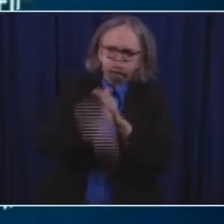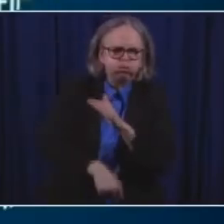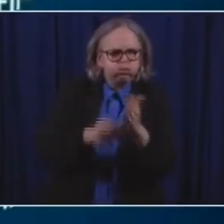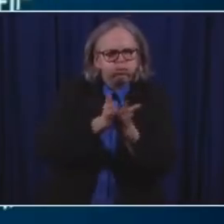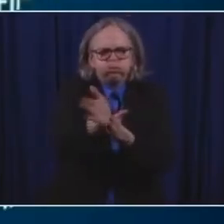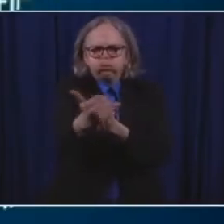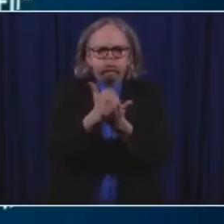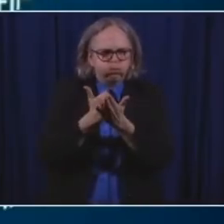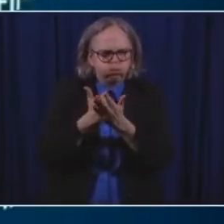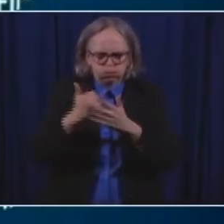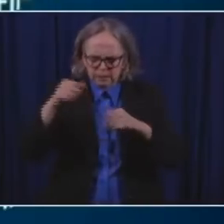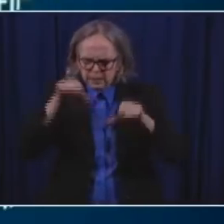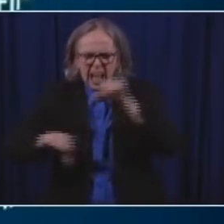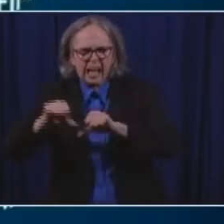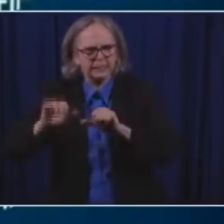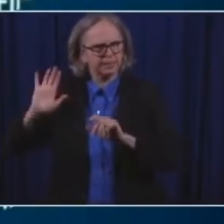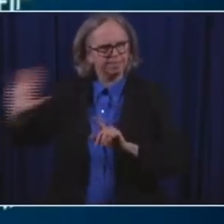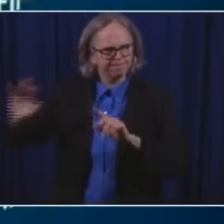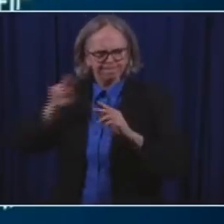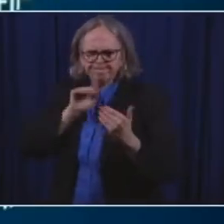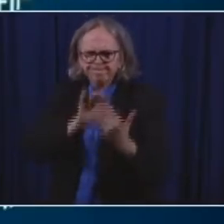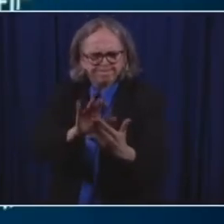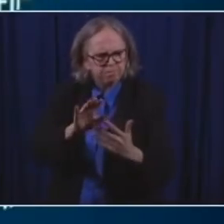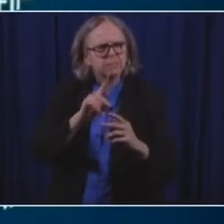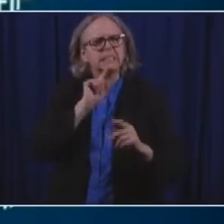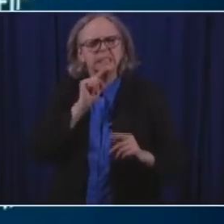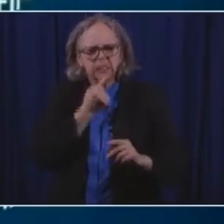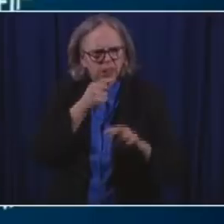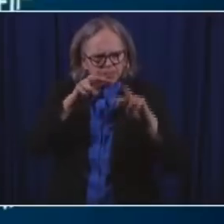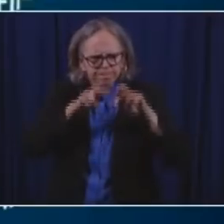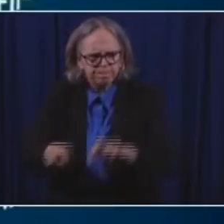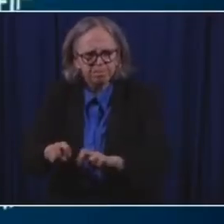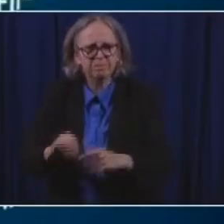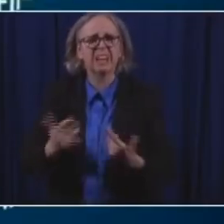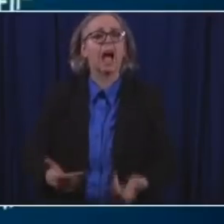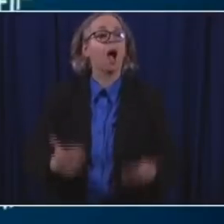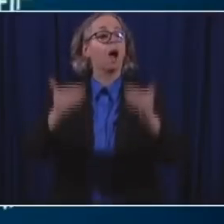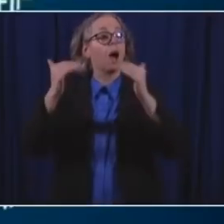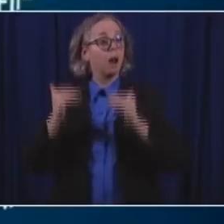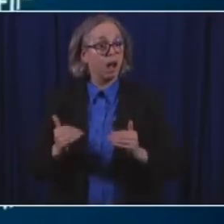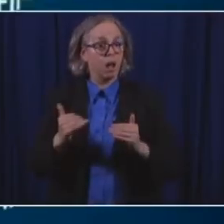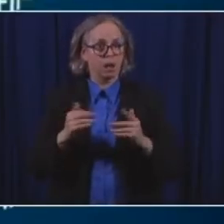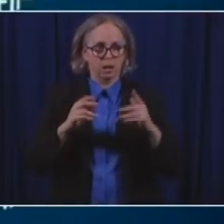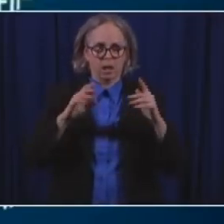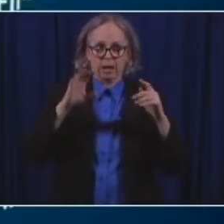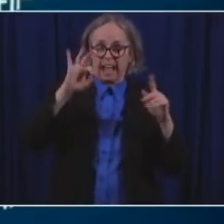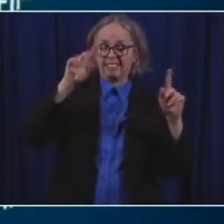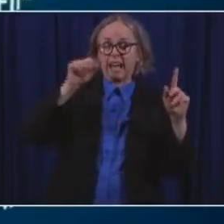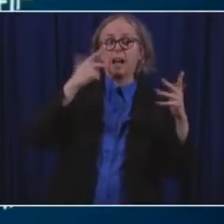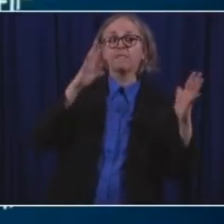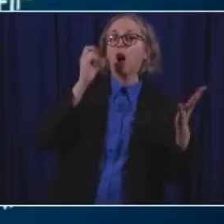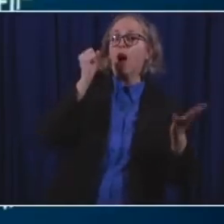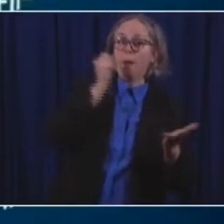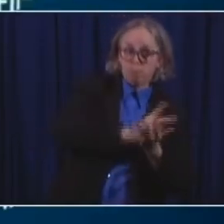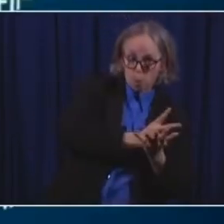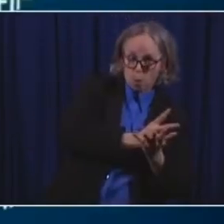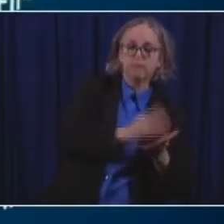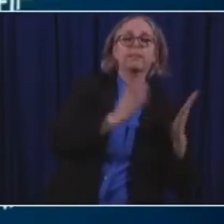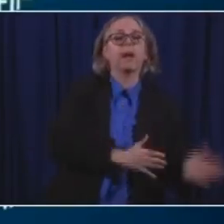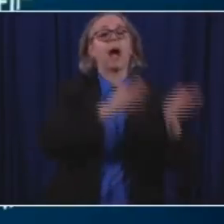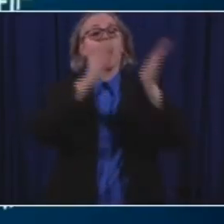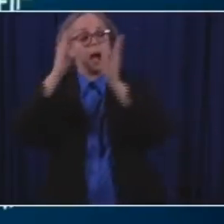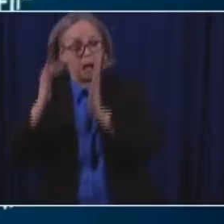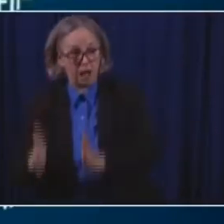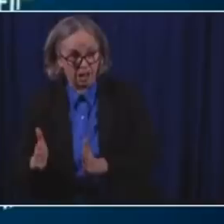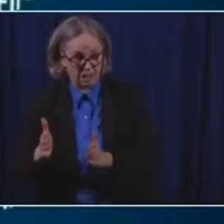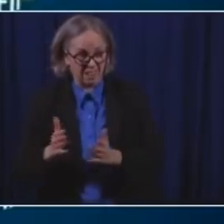be left unturned. Next, after a hopeful FDA approval, it then goes to another group of independent